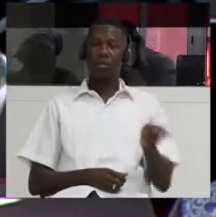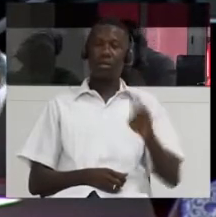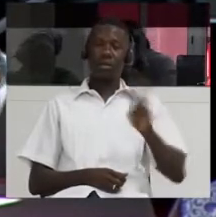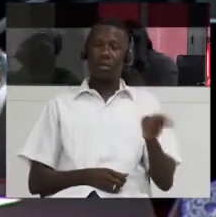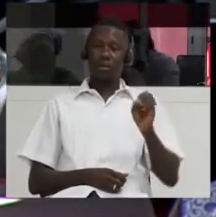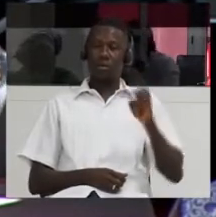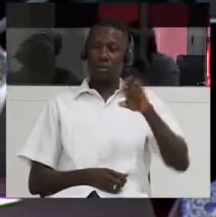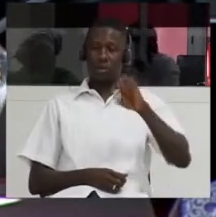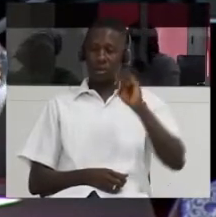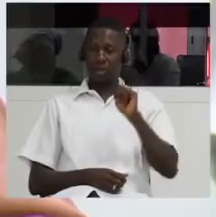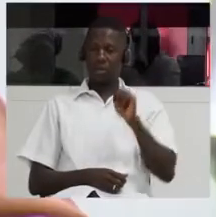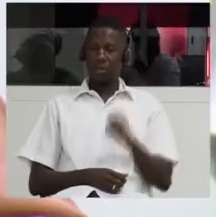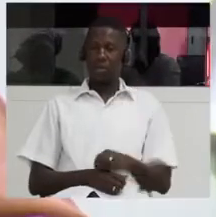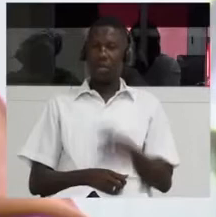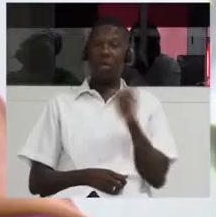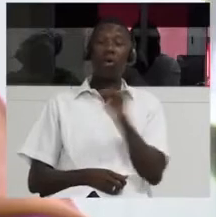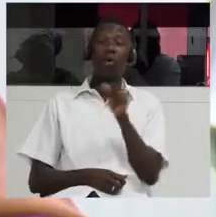right? Yes.